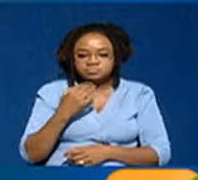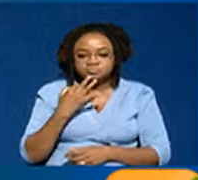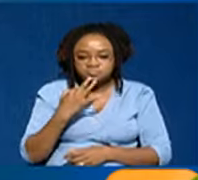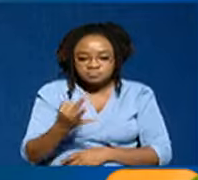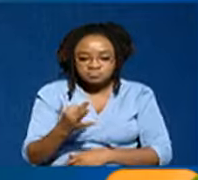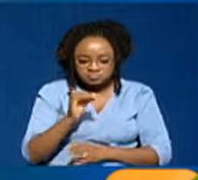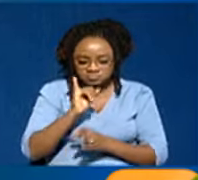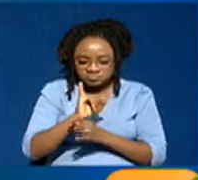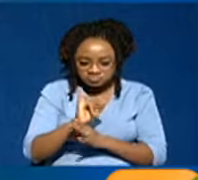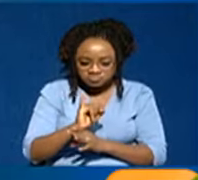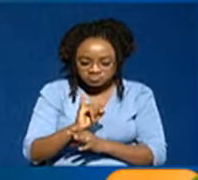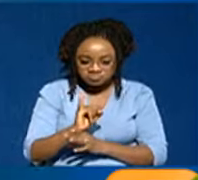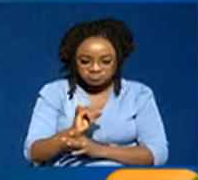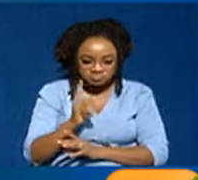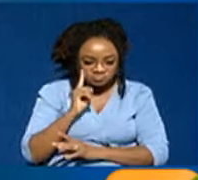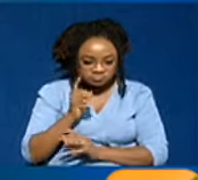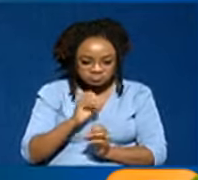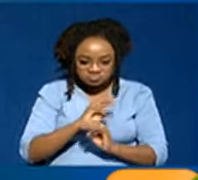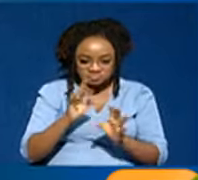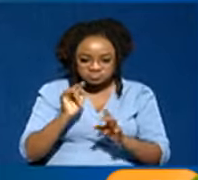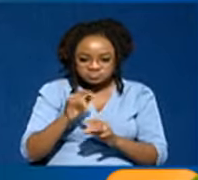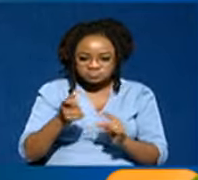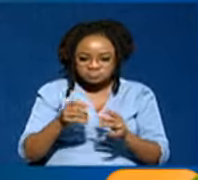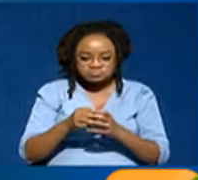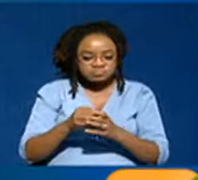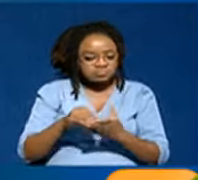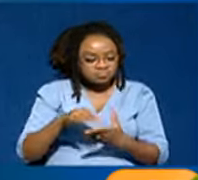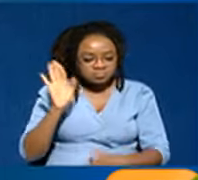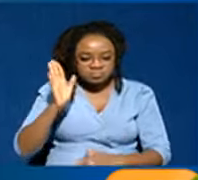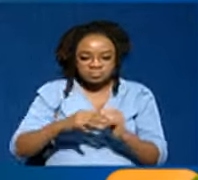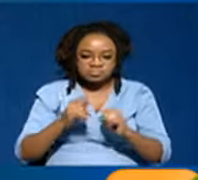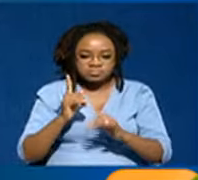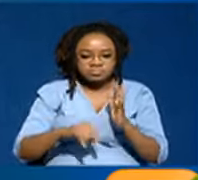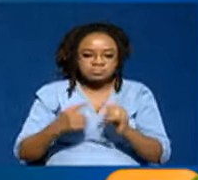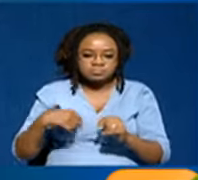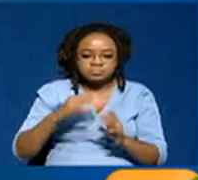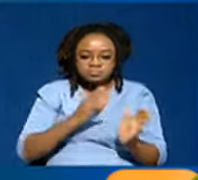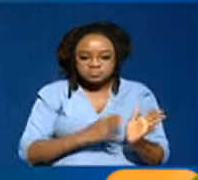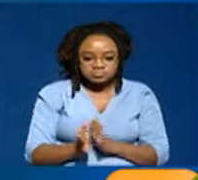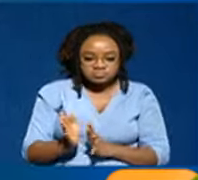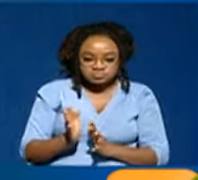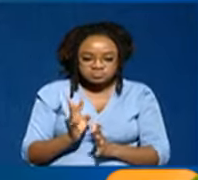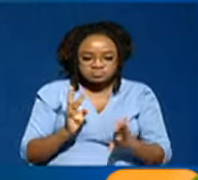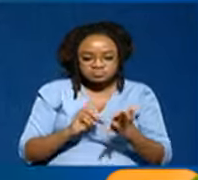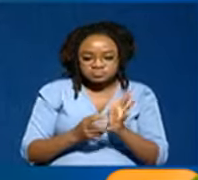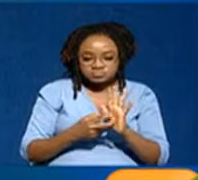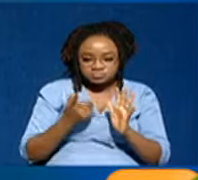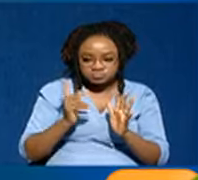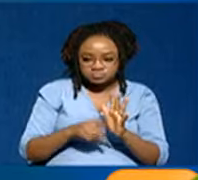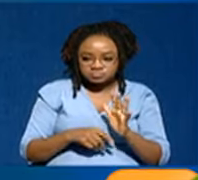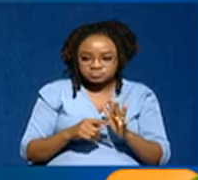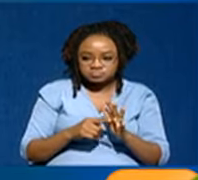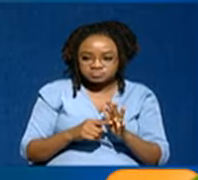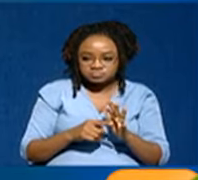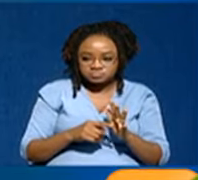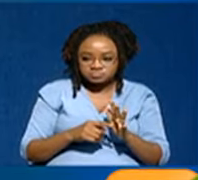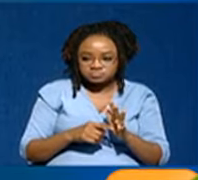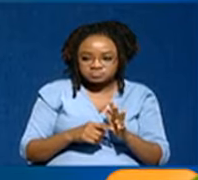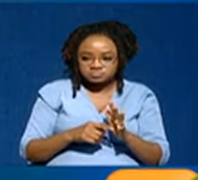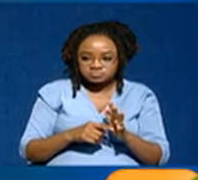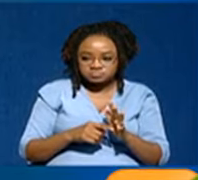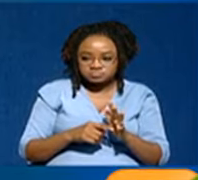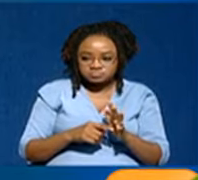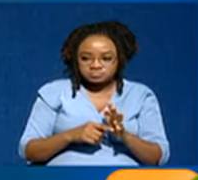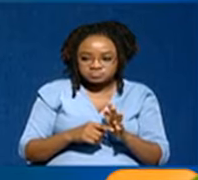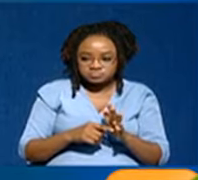interns. So you see that is already an increase of more than four times. So that means that the financing